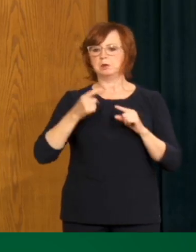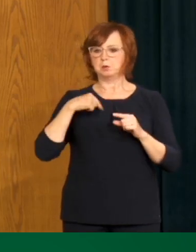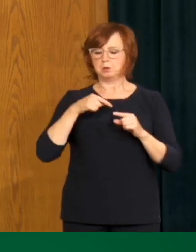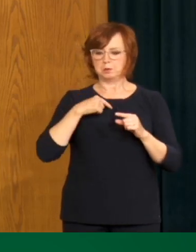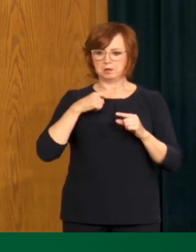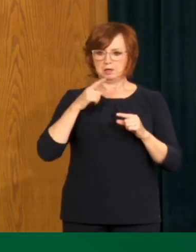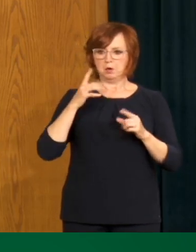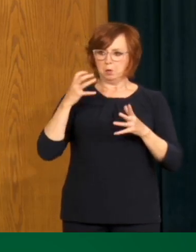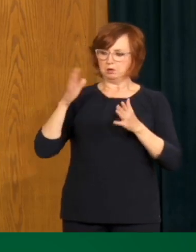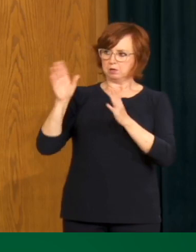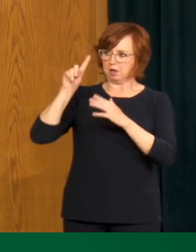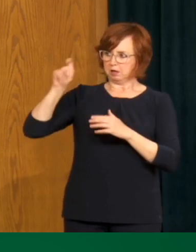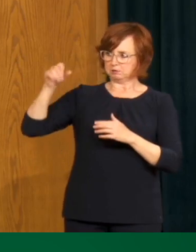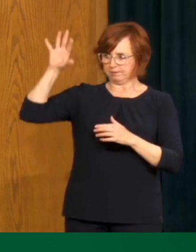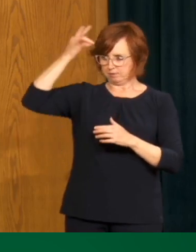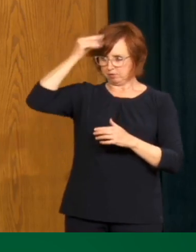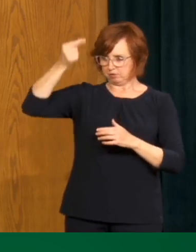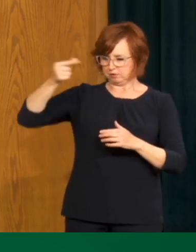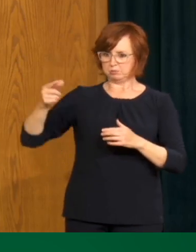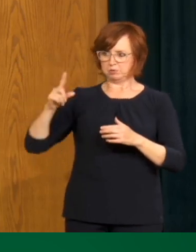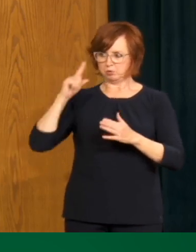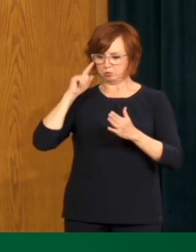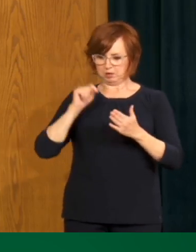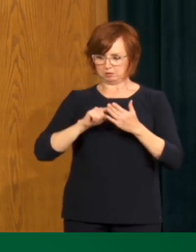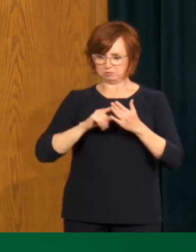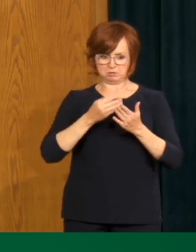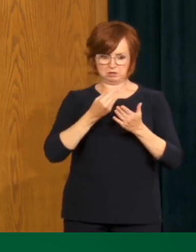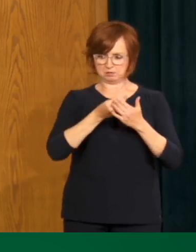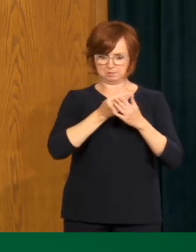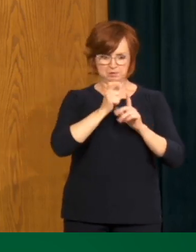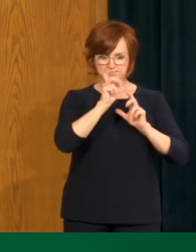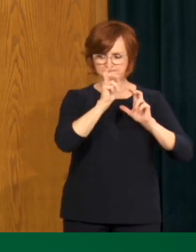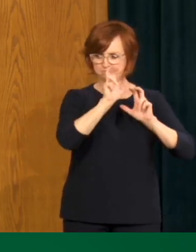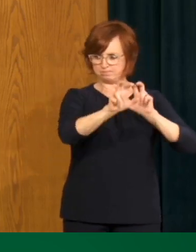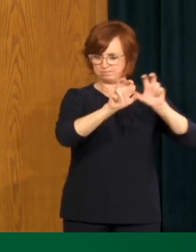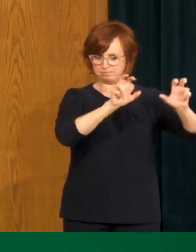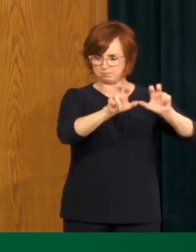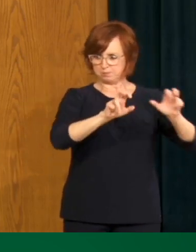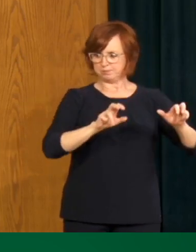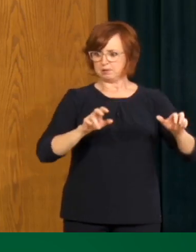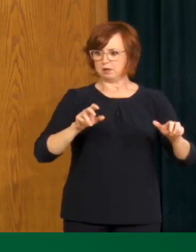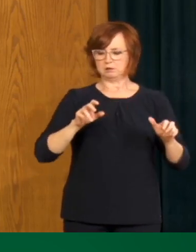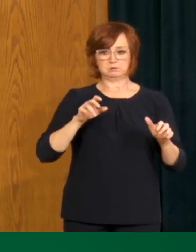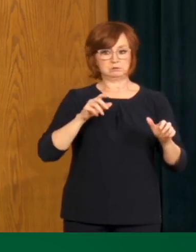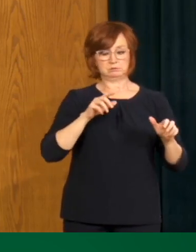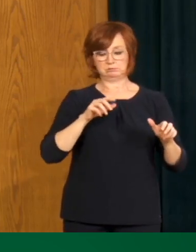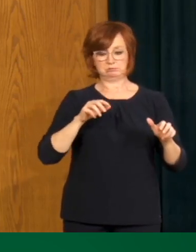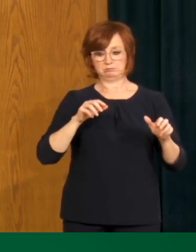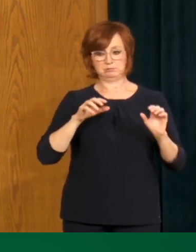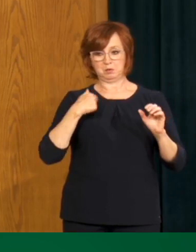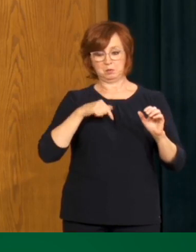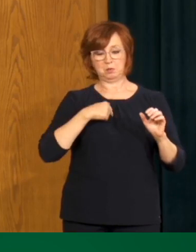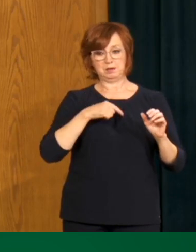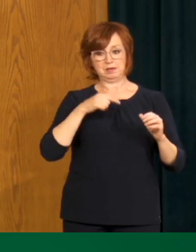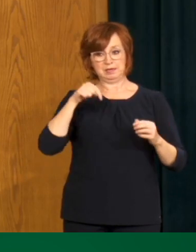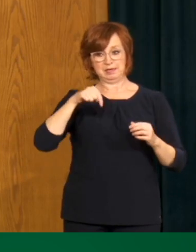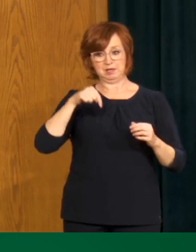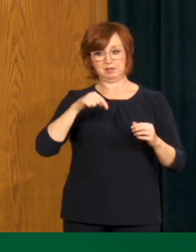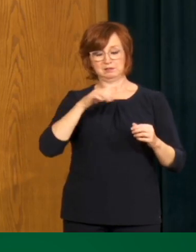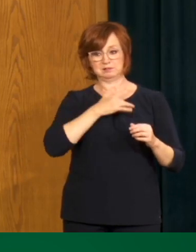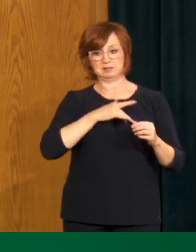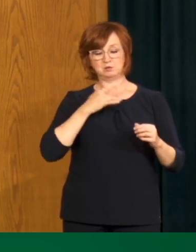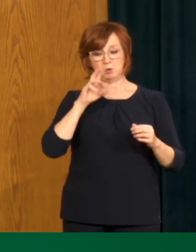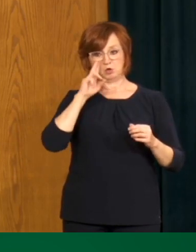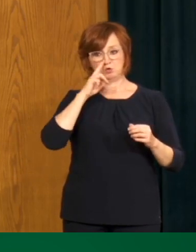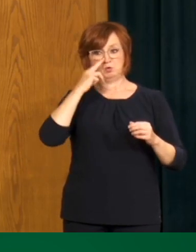would recognize municipal investments that have been made in this province that have been unlike any other province across Canada. We're very unique in the way